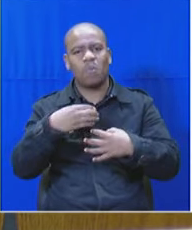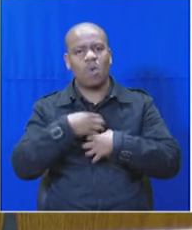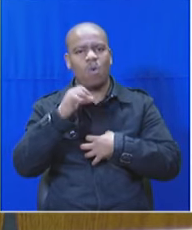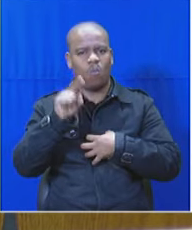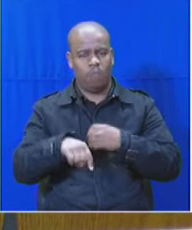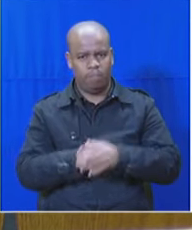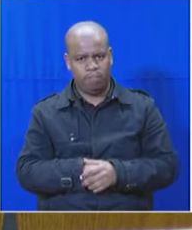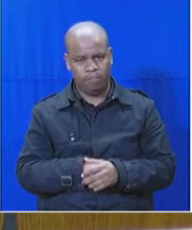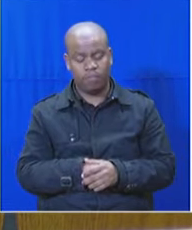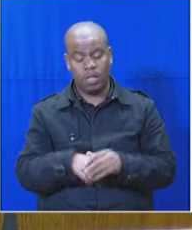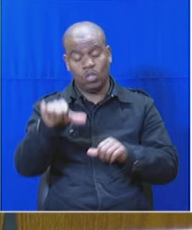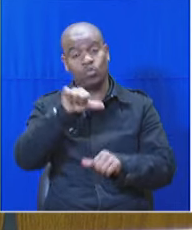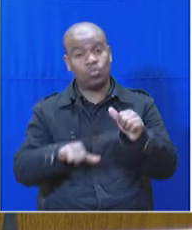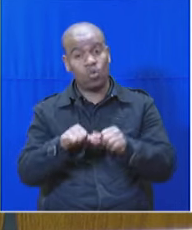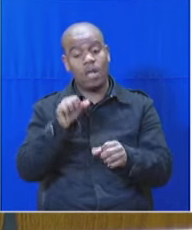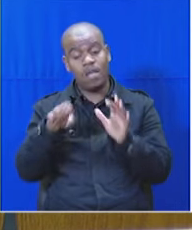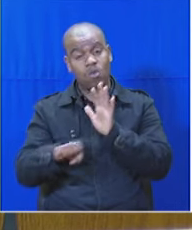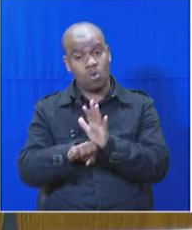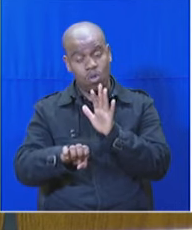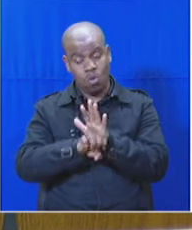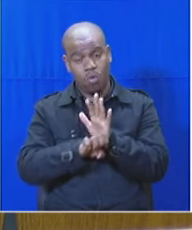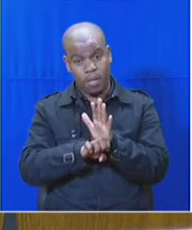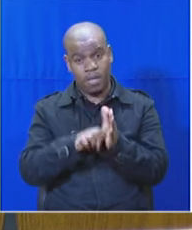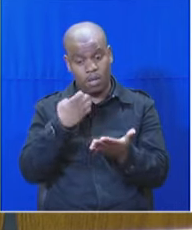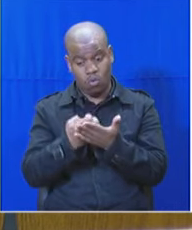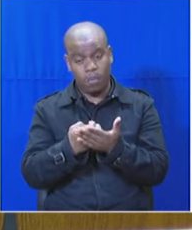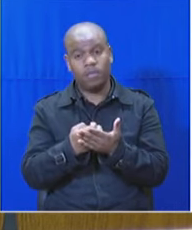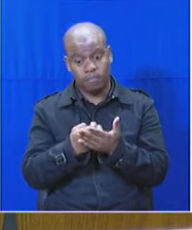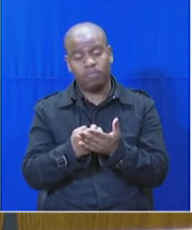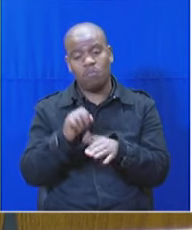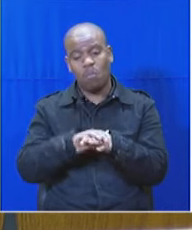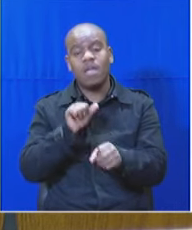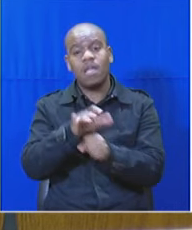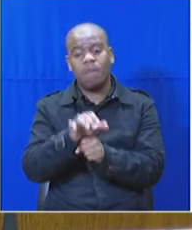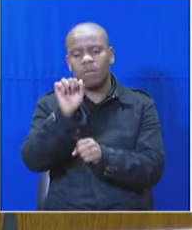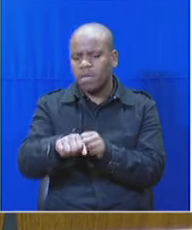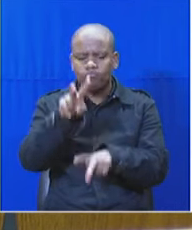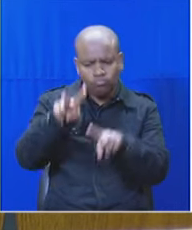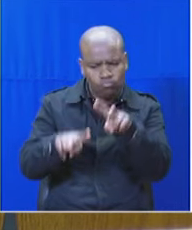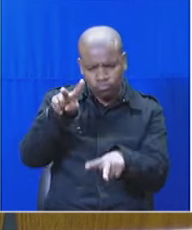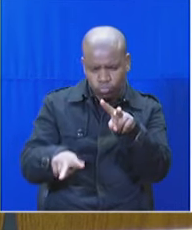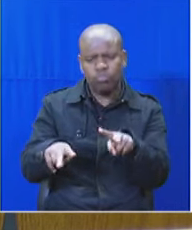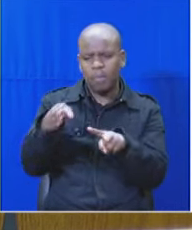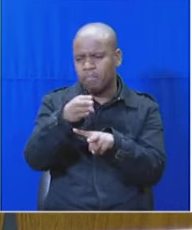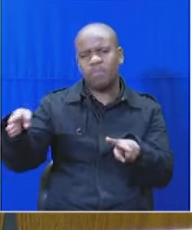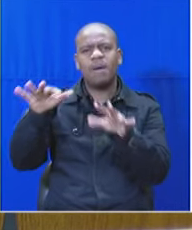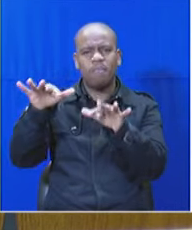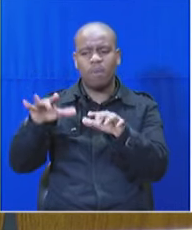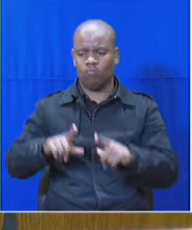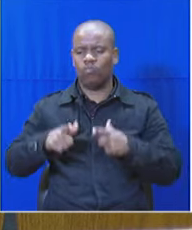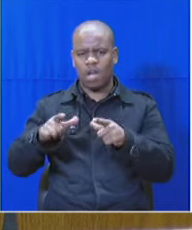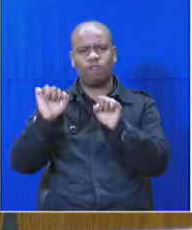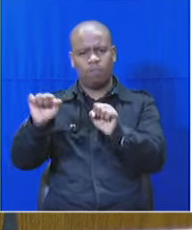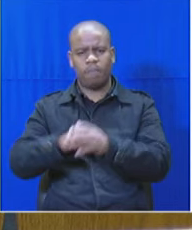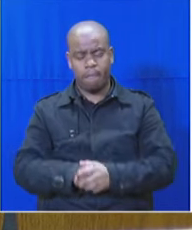litmus test is the socio-economic impact of the institutions so selected on the lives of the people and their communities. With respect to